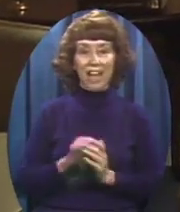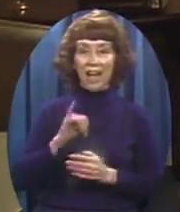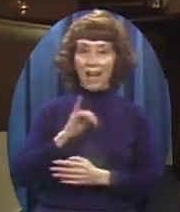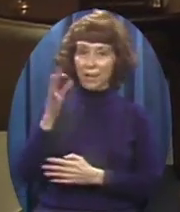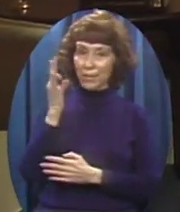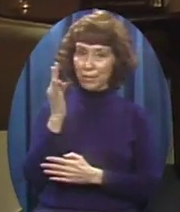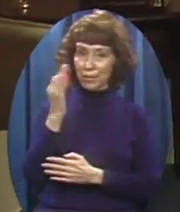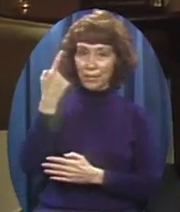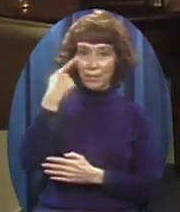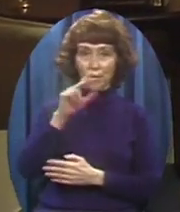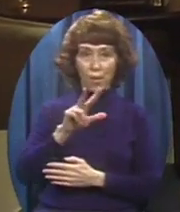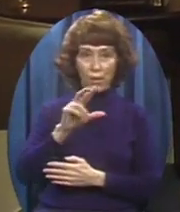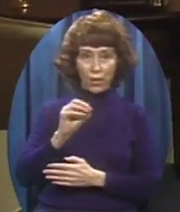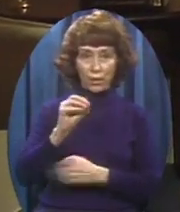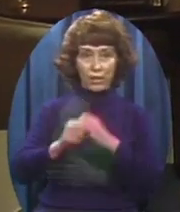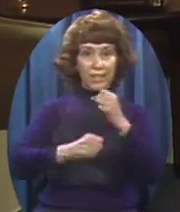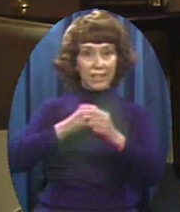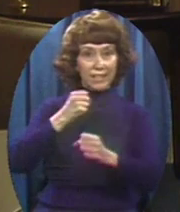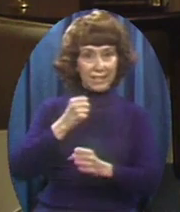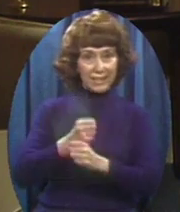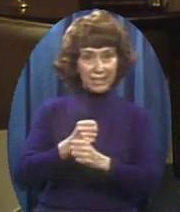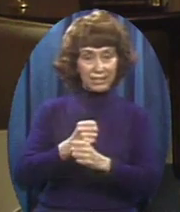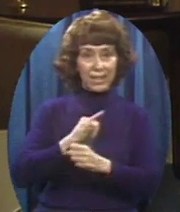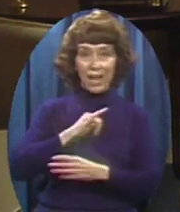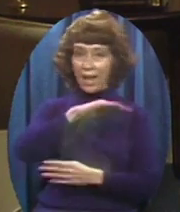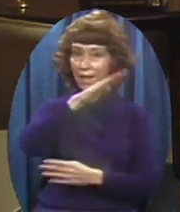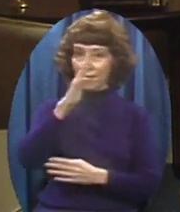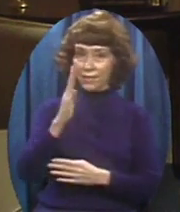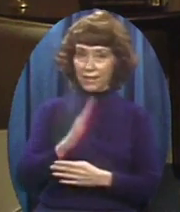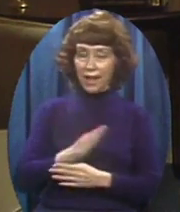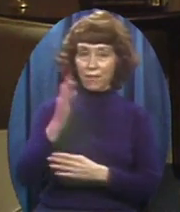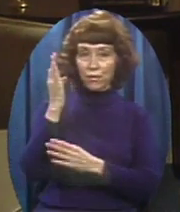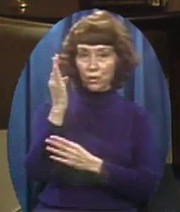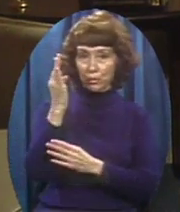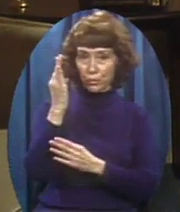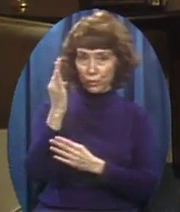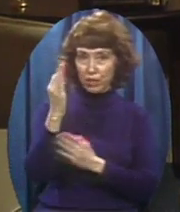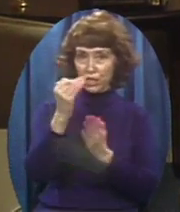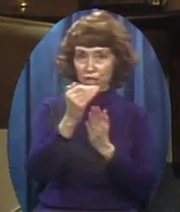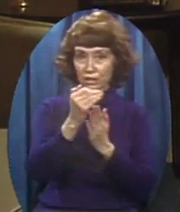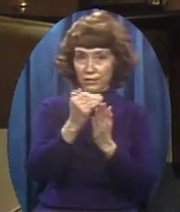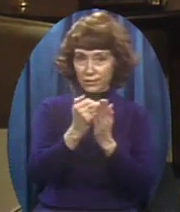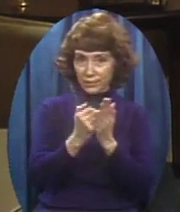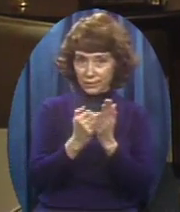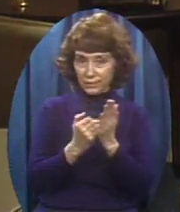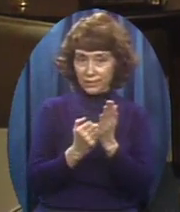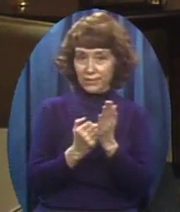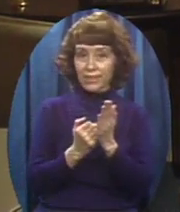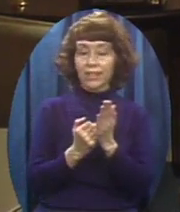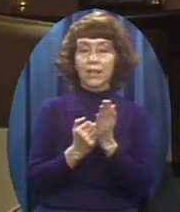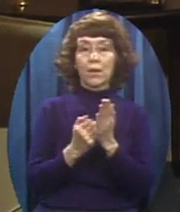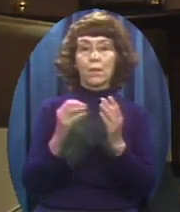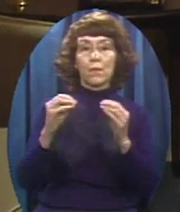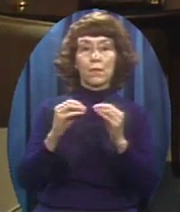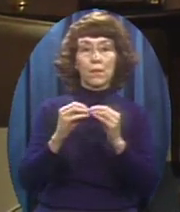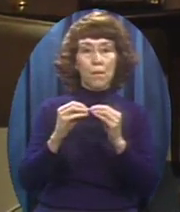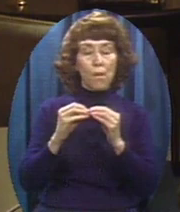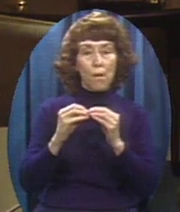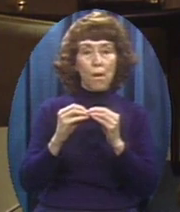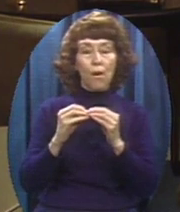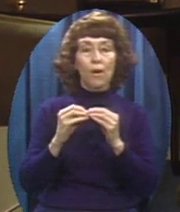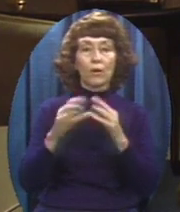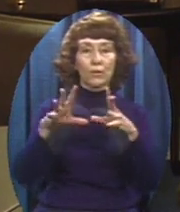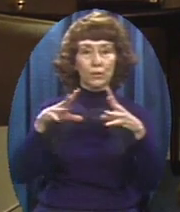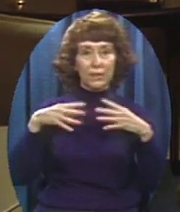preaching for 30 years. I have never preached a series of messages from which I received more comments, more mail,